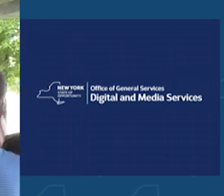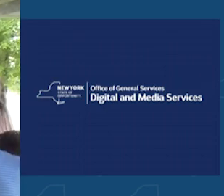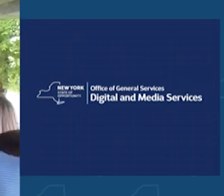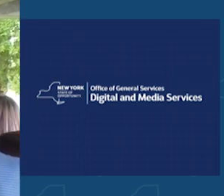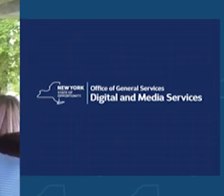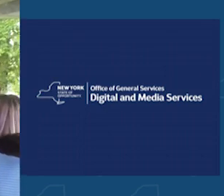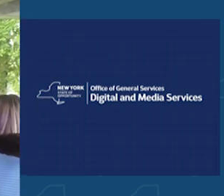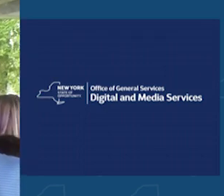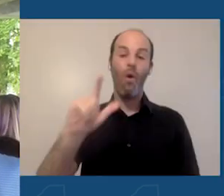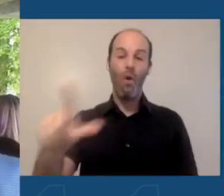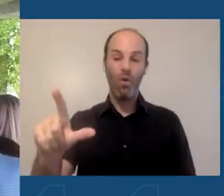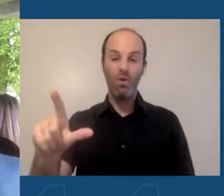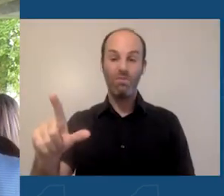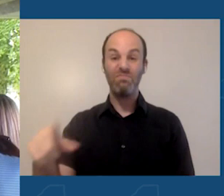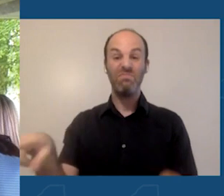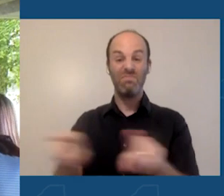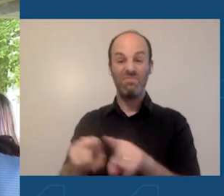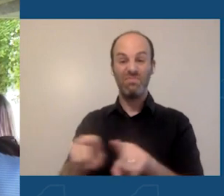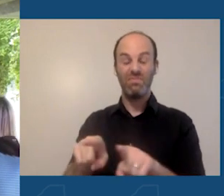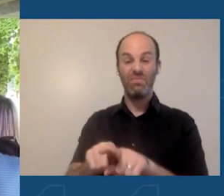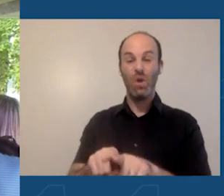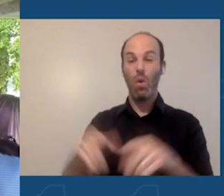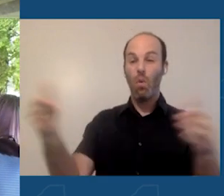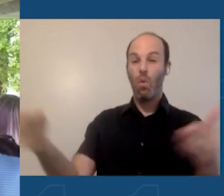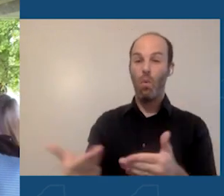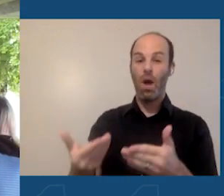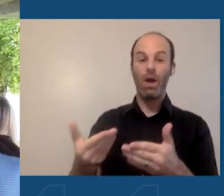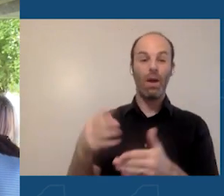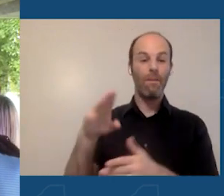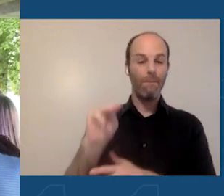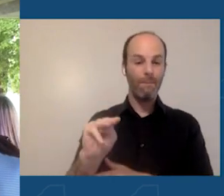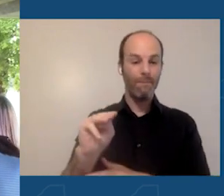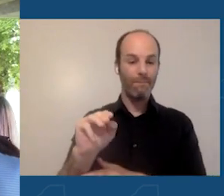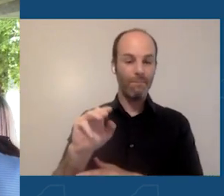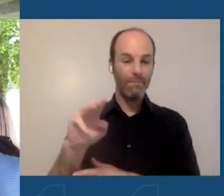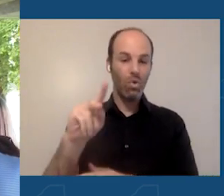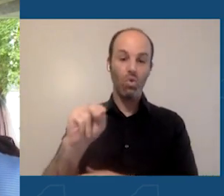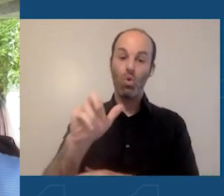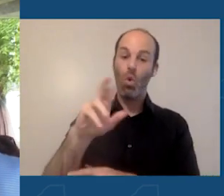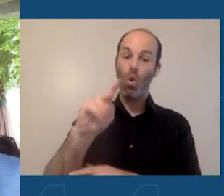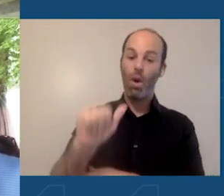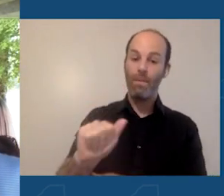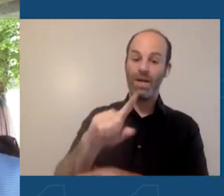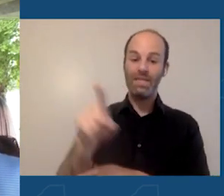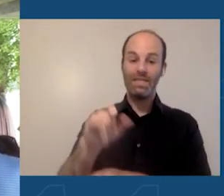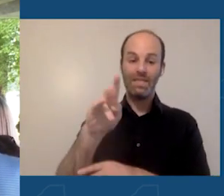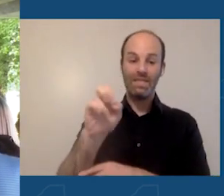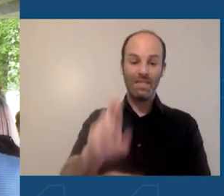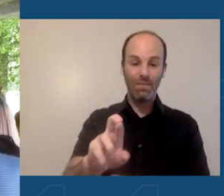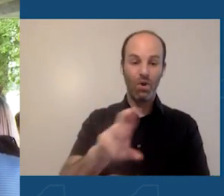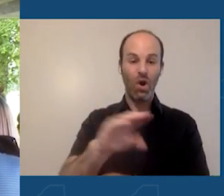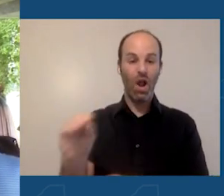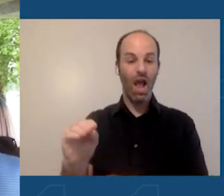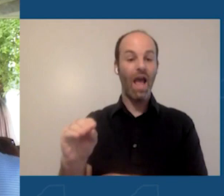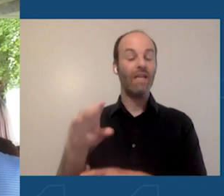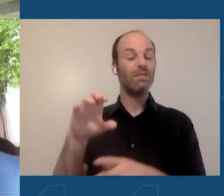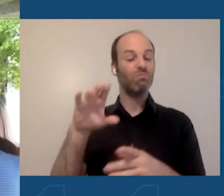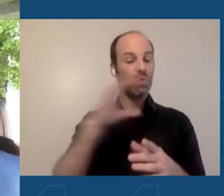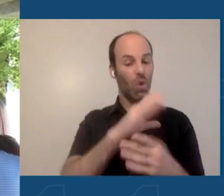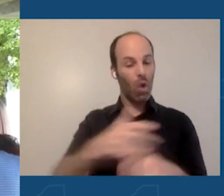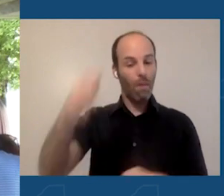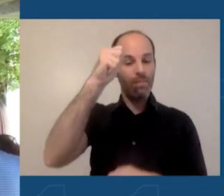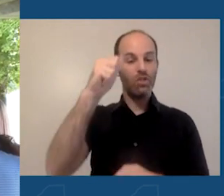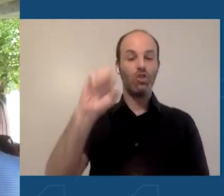join me in welcoming the Mayor of Clayton, Norma Zimmer, and the Commissioner of the Department of Environmental Conservation, Basil Sagos, and the New York State Secretary of State,